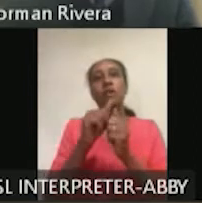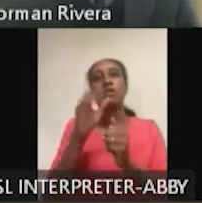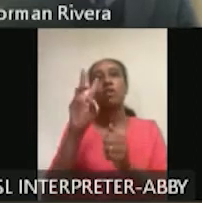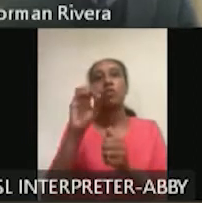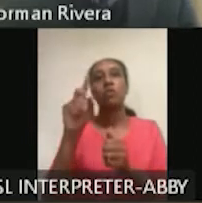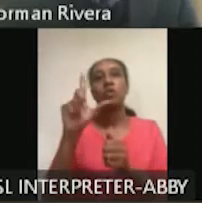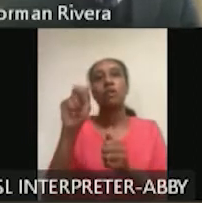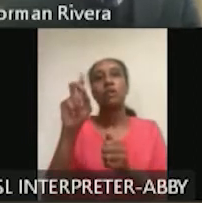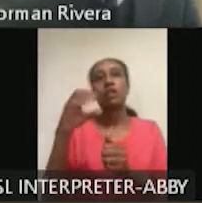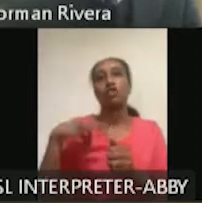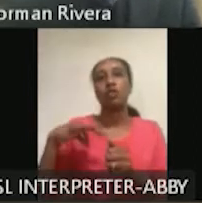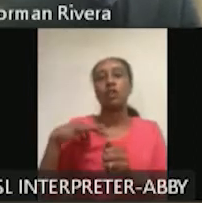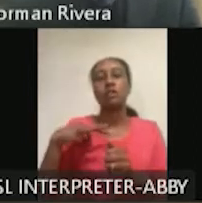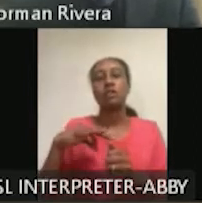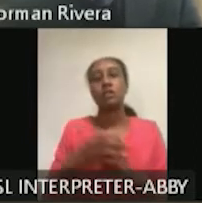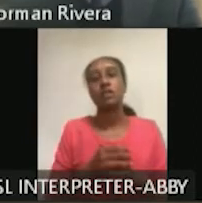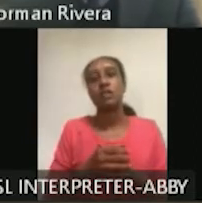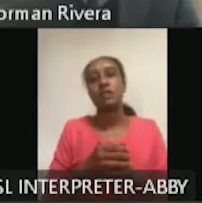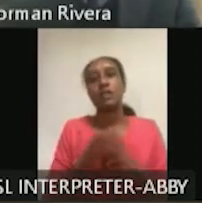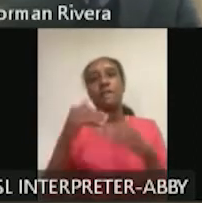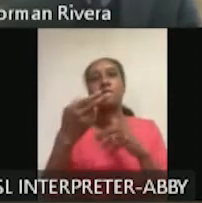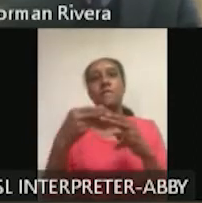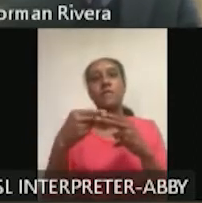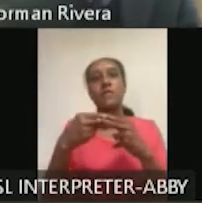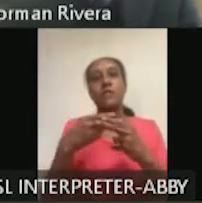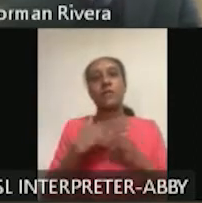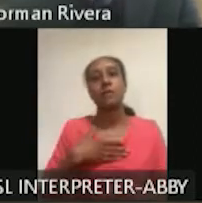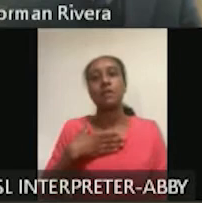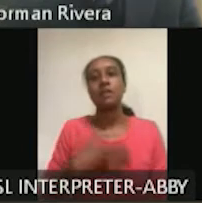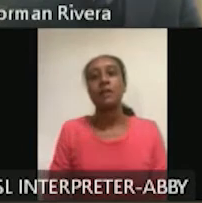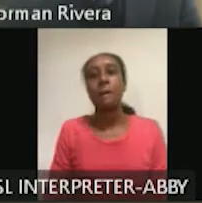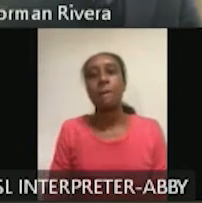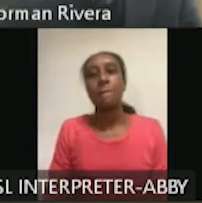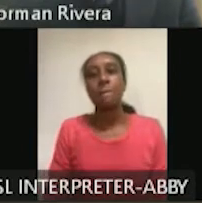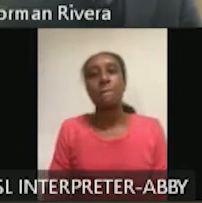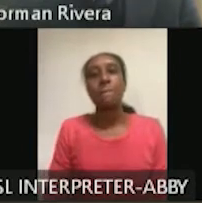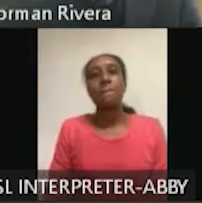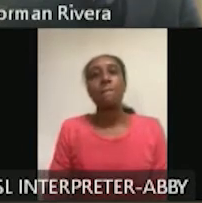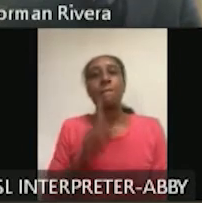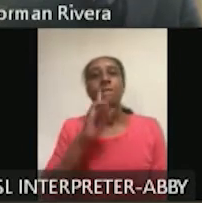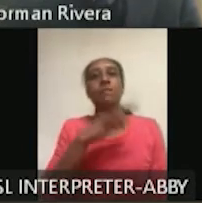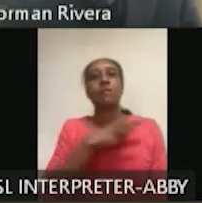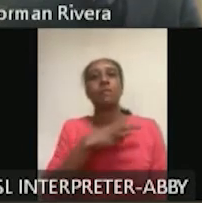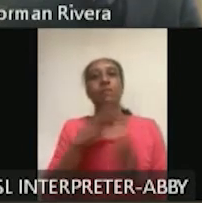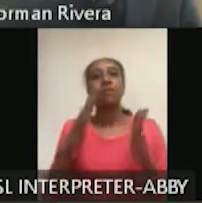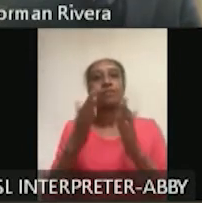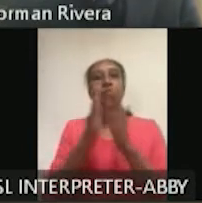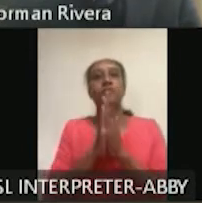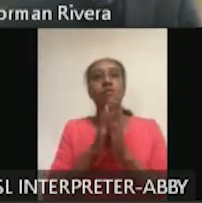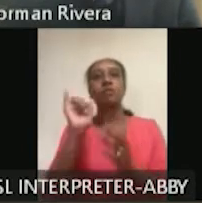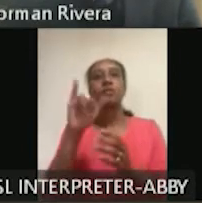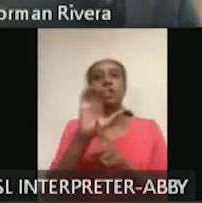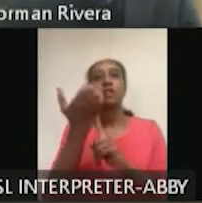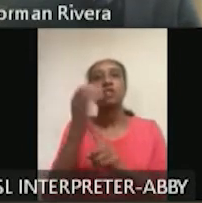Next slide, please. The applicant is requesting that